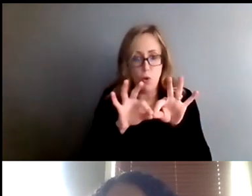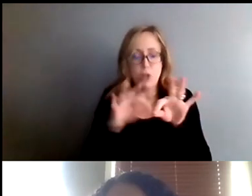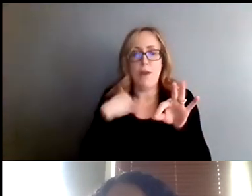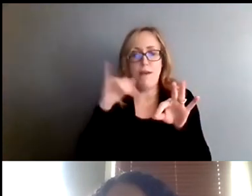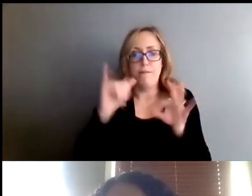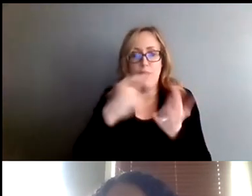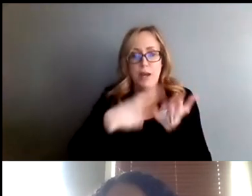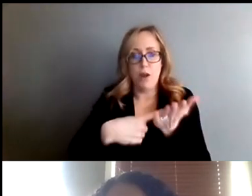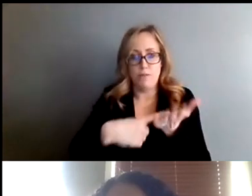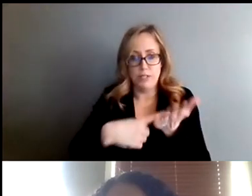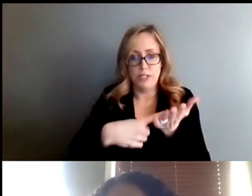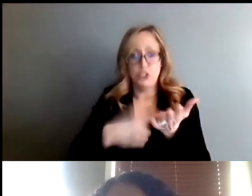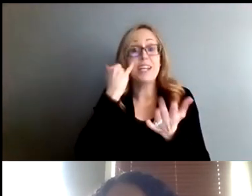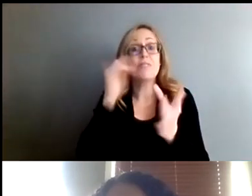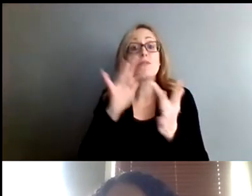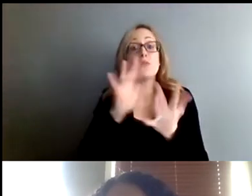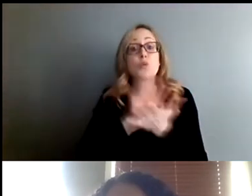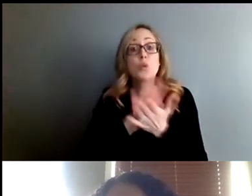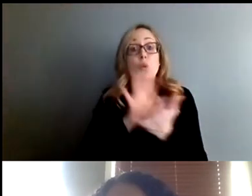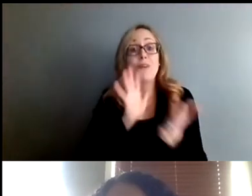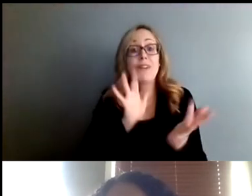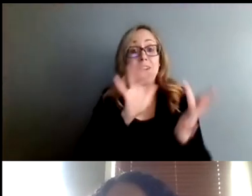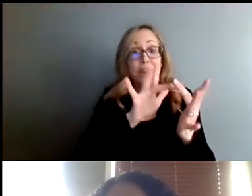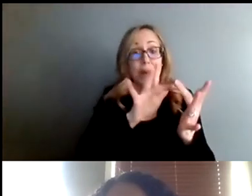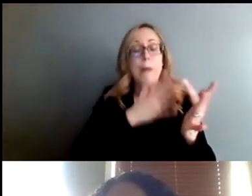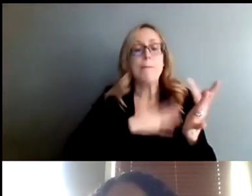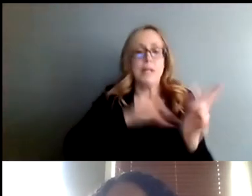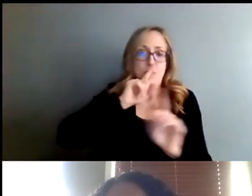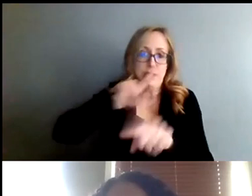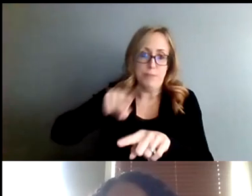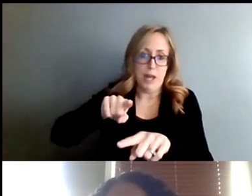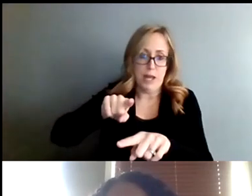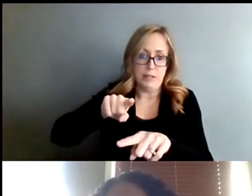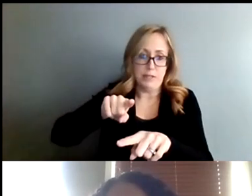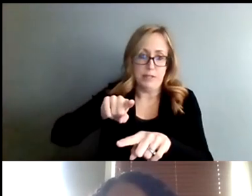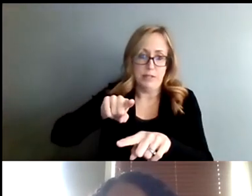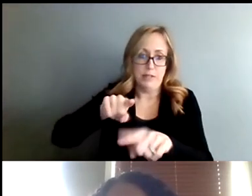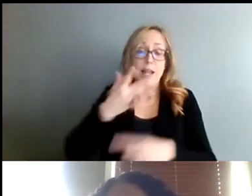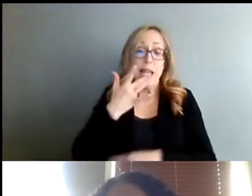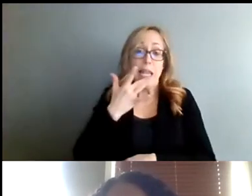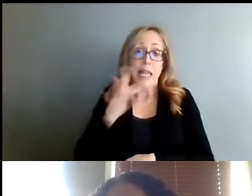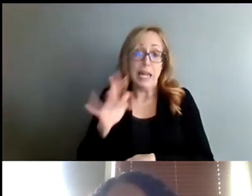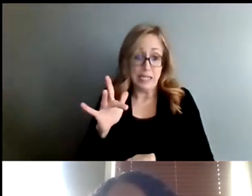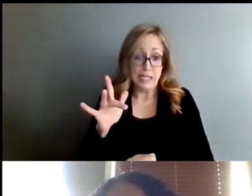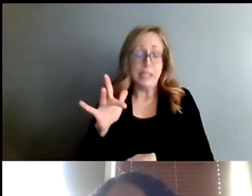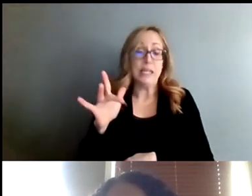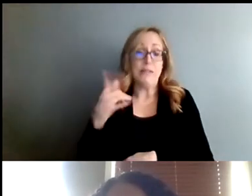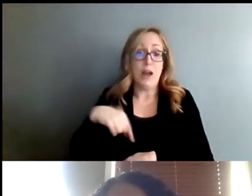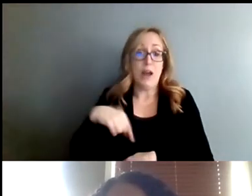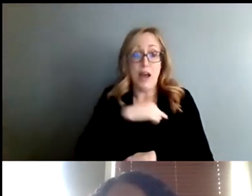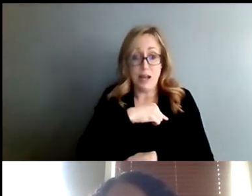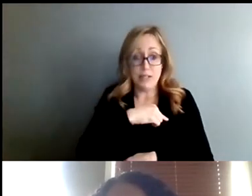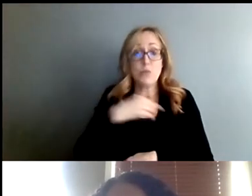If the school reaches out to you, please respond. Fortunately for us, we've had among the